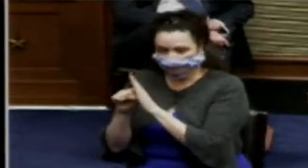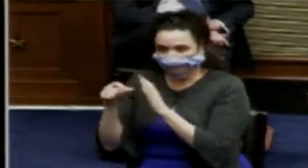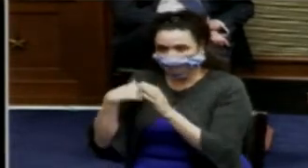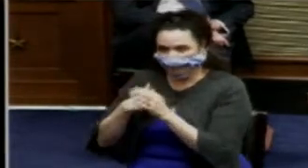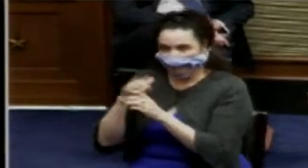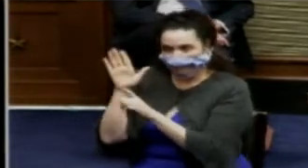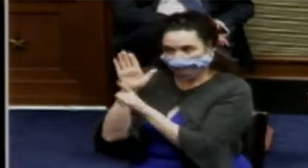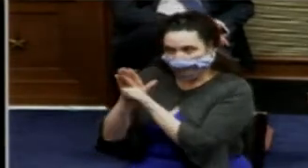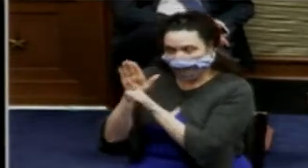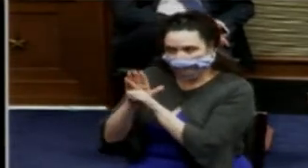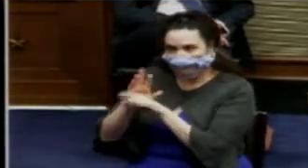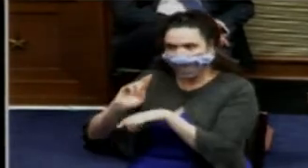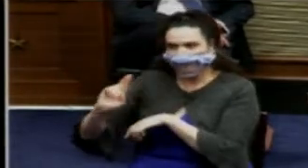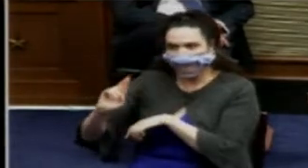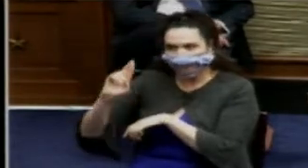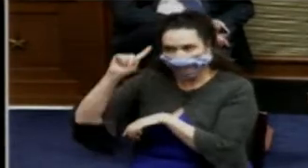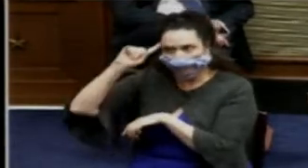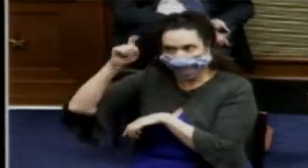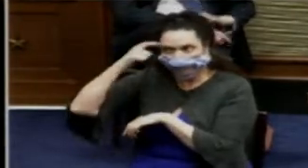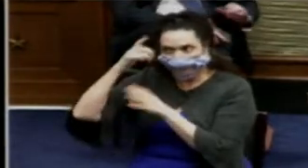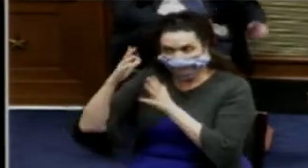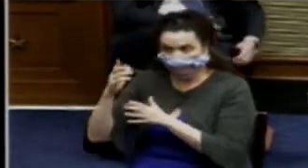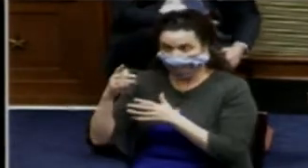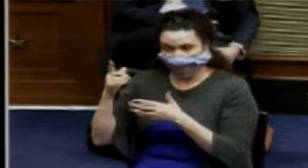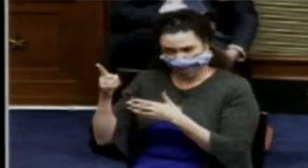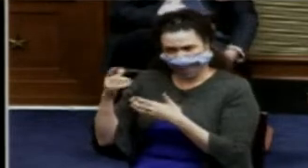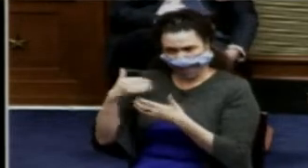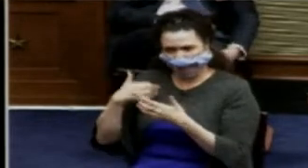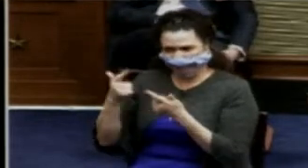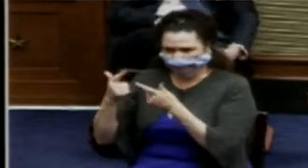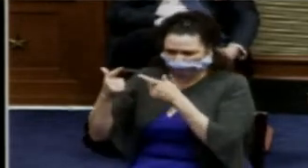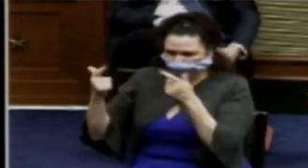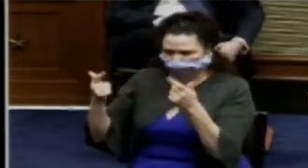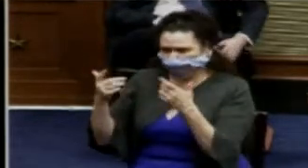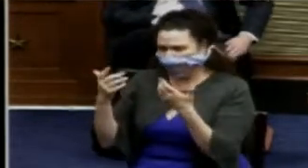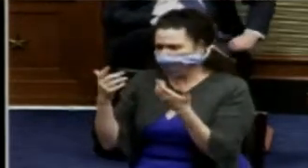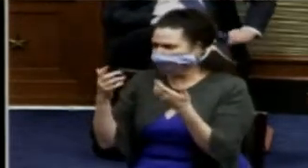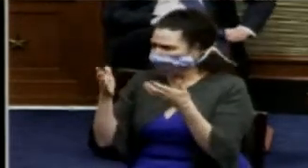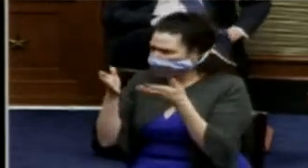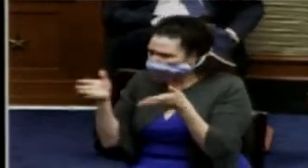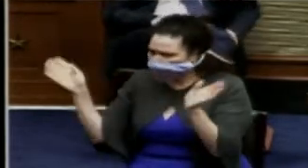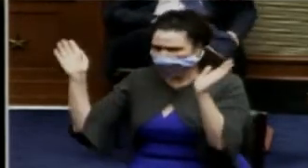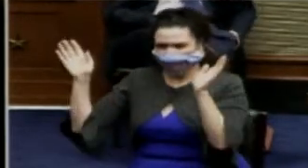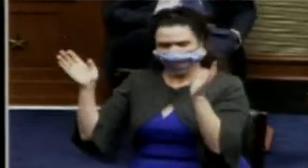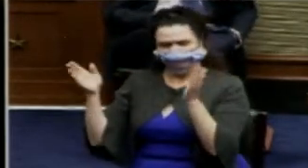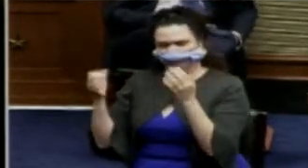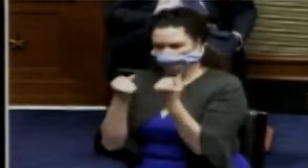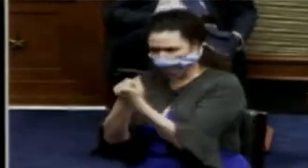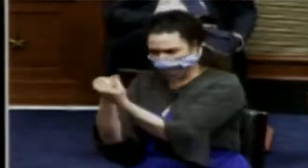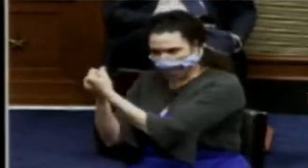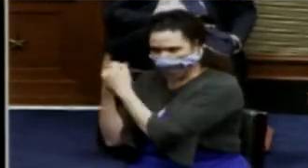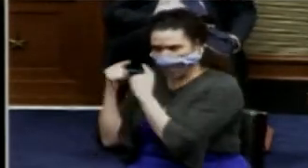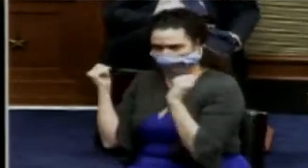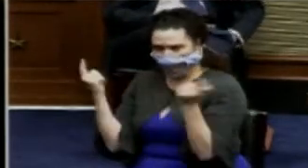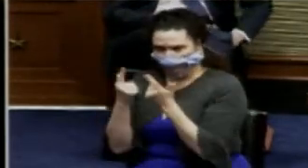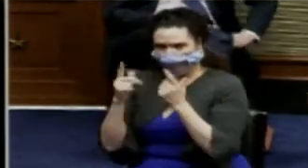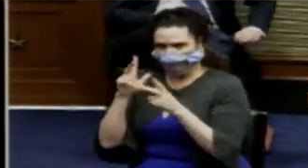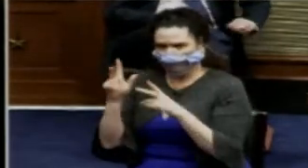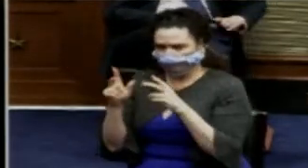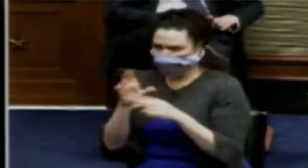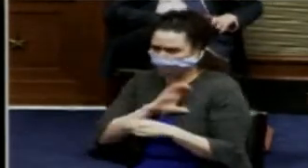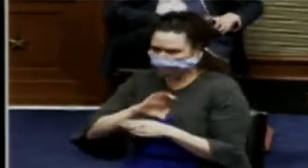Republican governor who enjoys widespread support of all citizens of Maryland. We also have